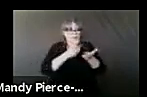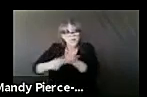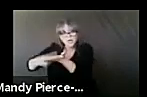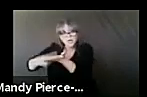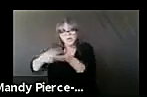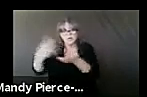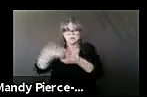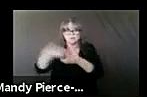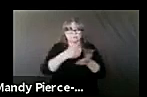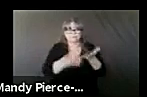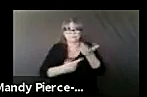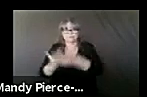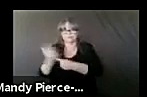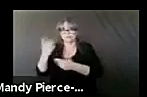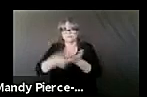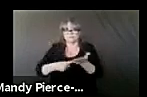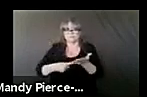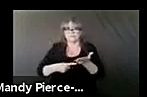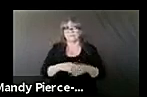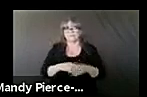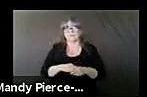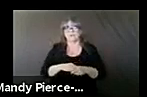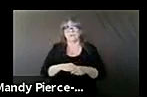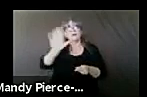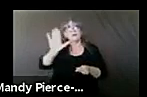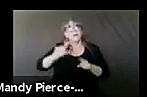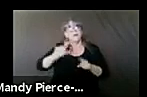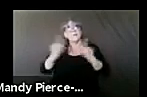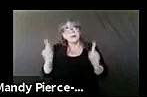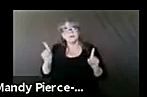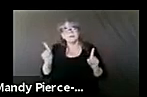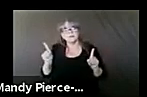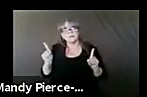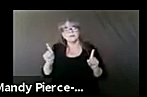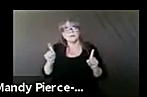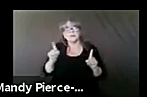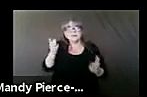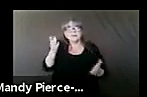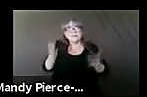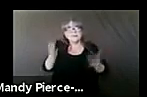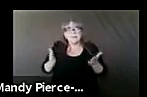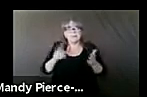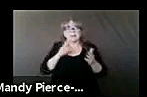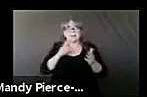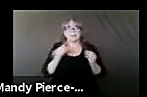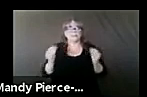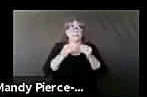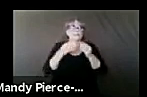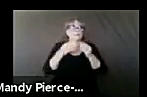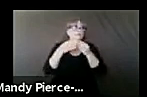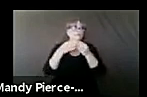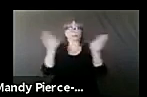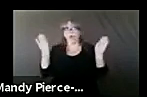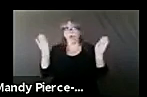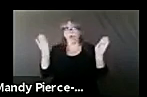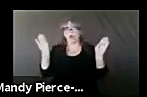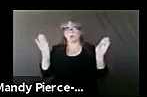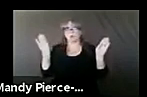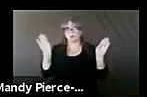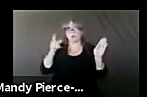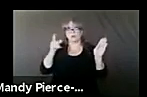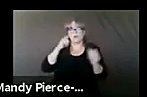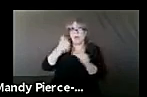If instead it became more obvious that this was a broad issue across multiple care delivery settings, then I imagine that we would then